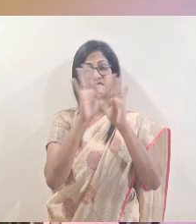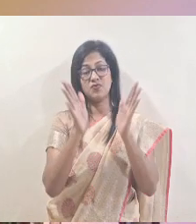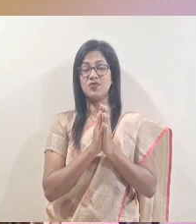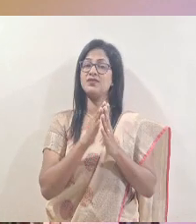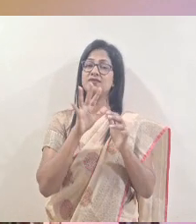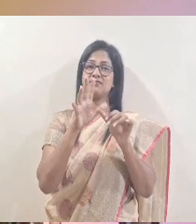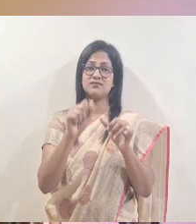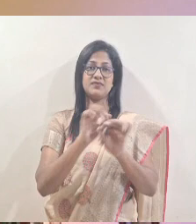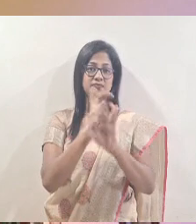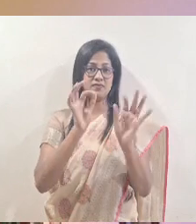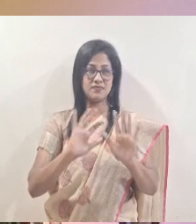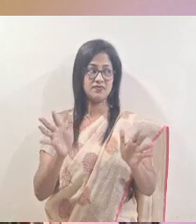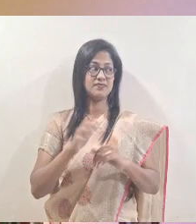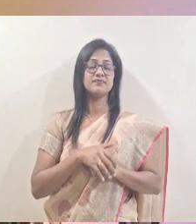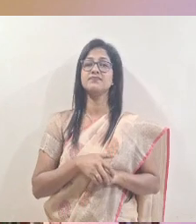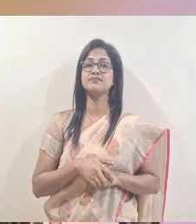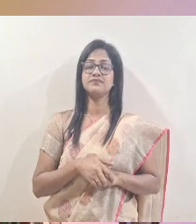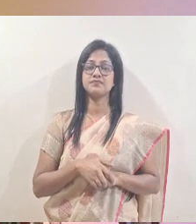accessible.